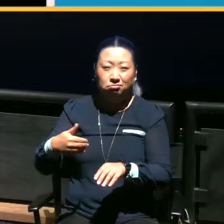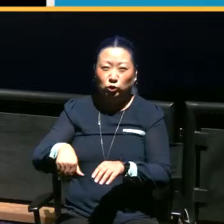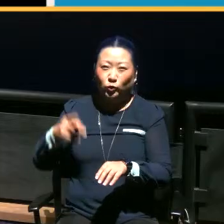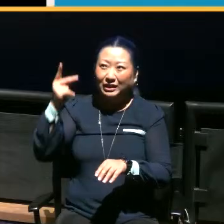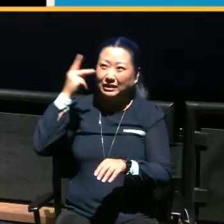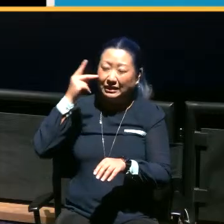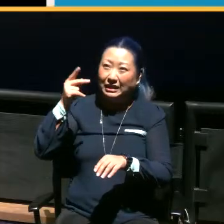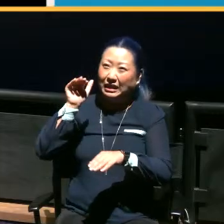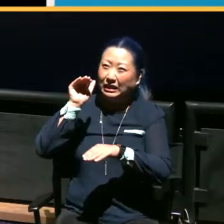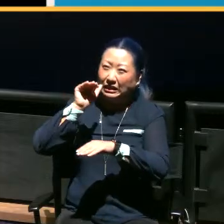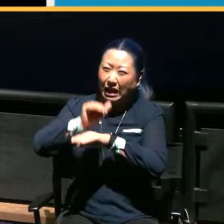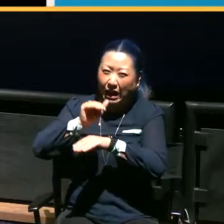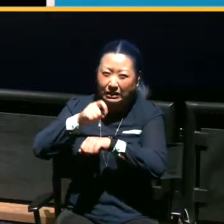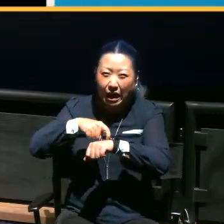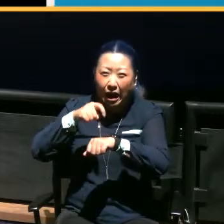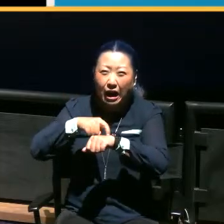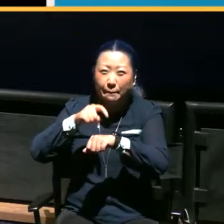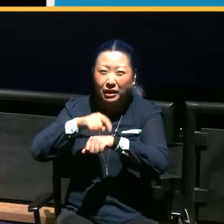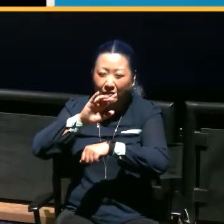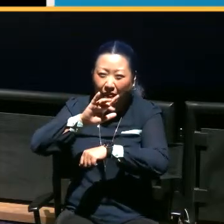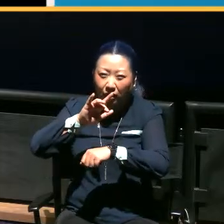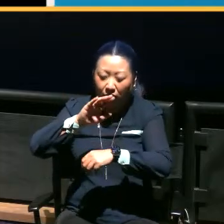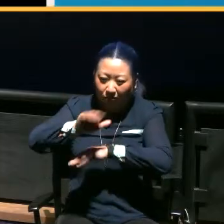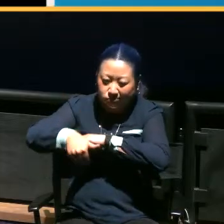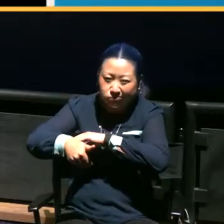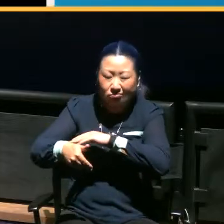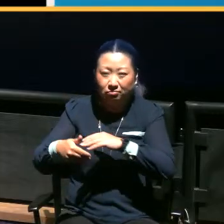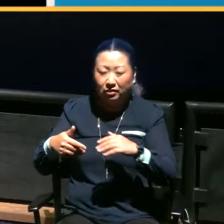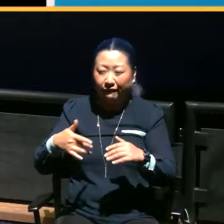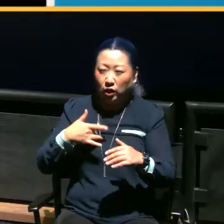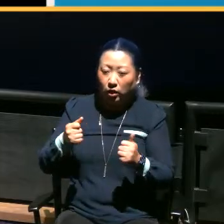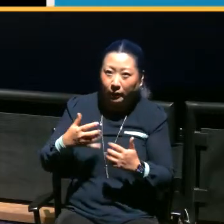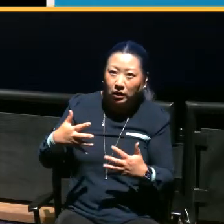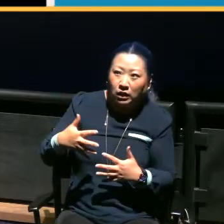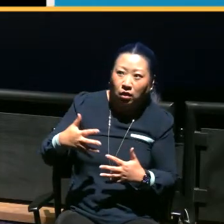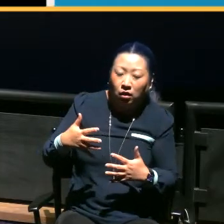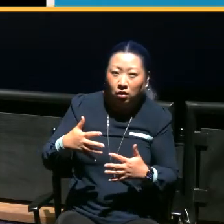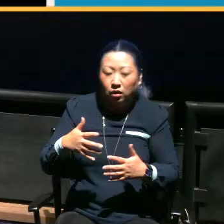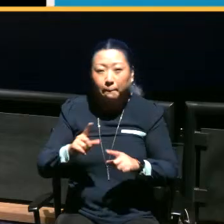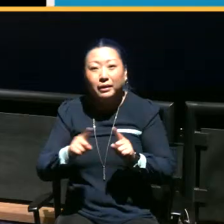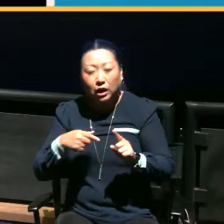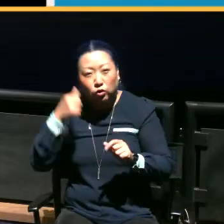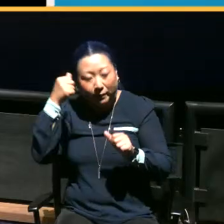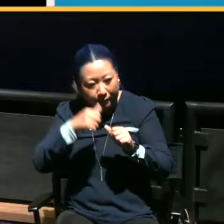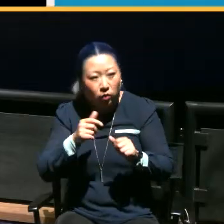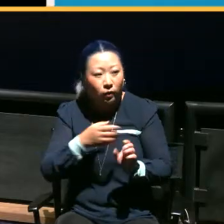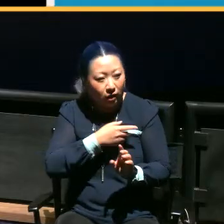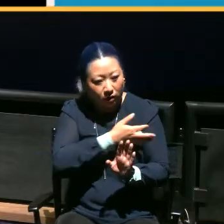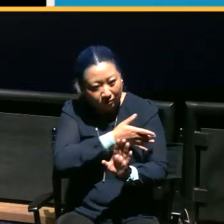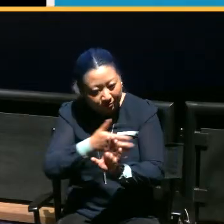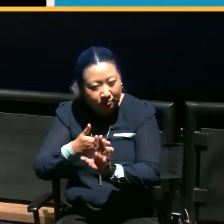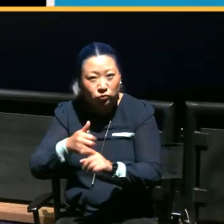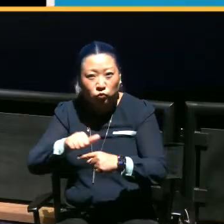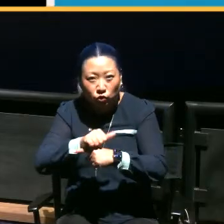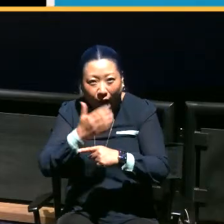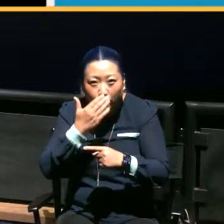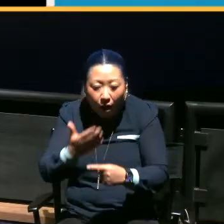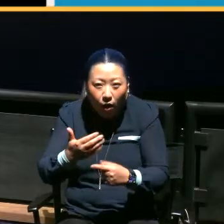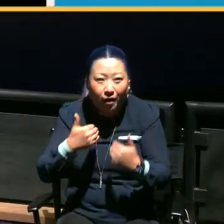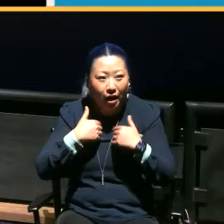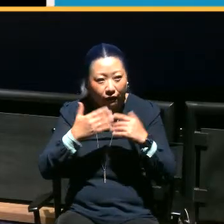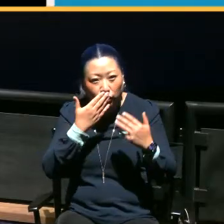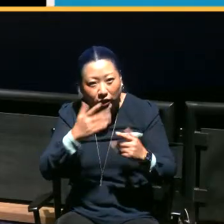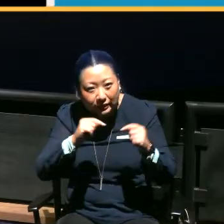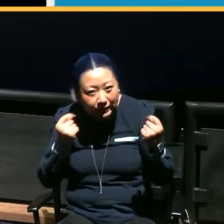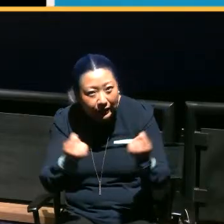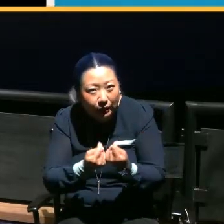sky. We got out there in the middle of the night. It was a little intimidating, but I had to remember, I'm trained well. I've got a good team. I've got the tools I need, and let's go inside.